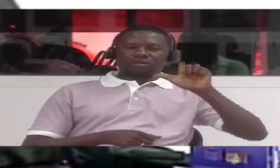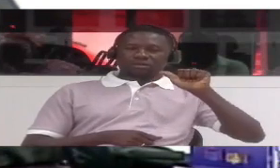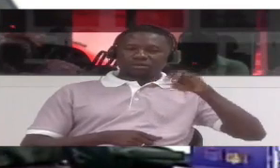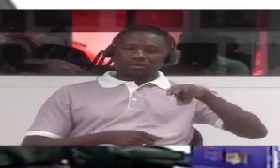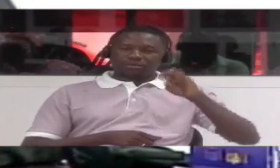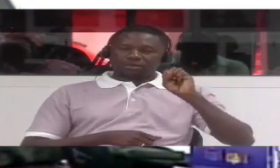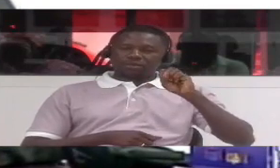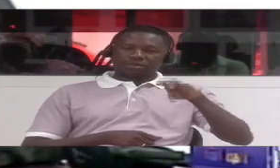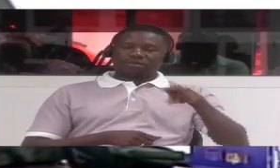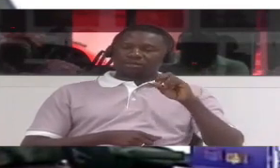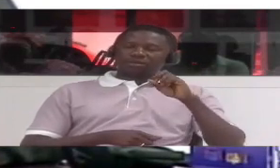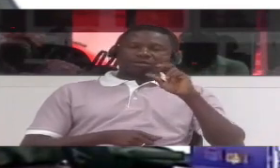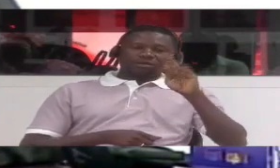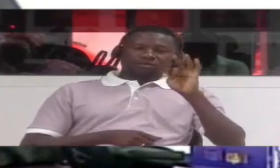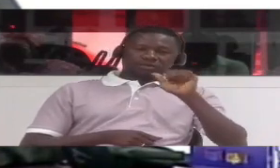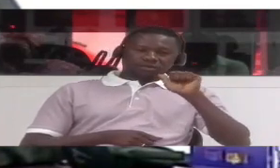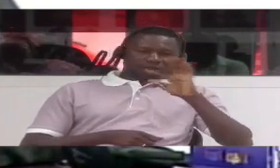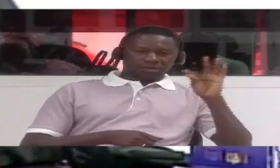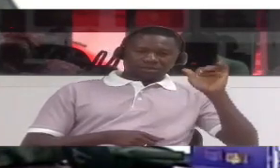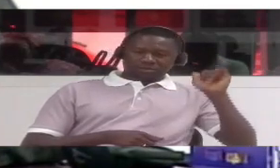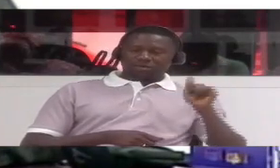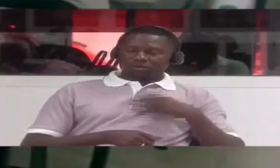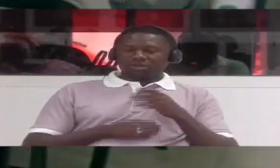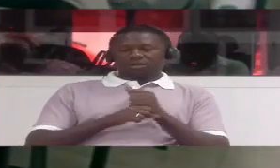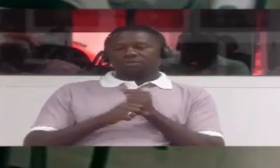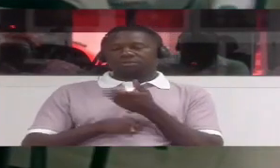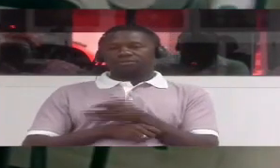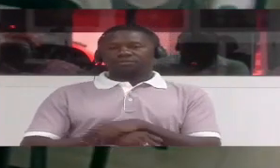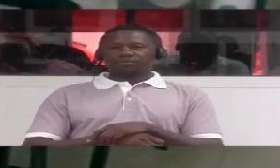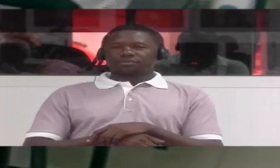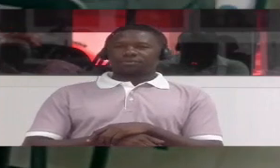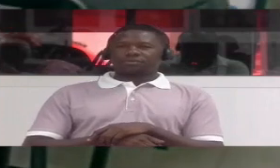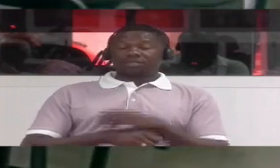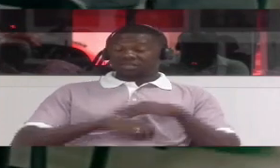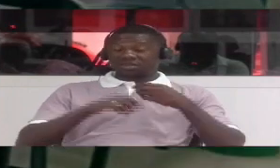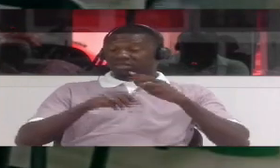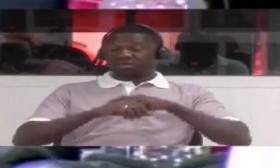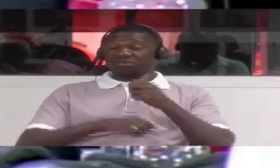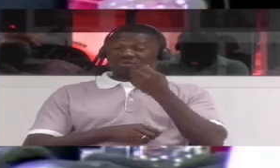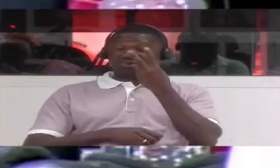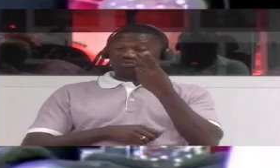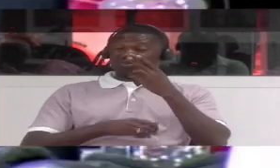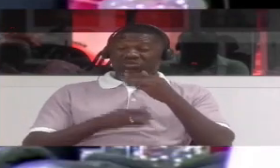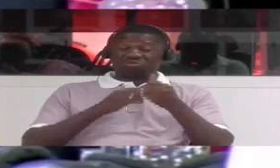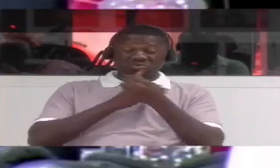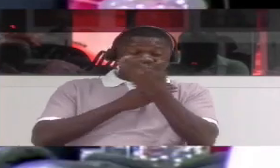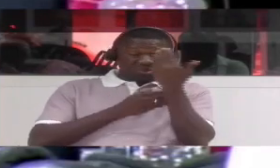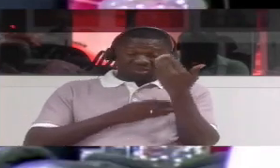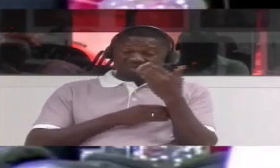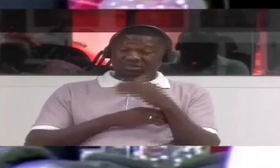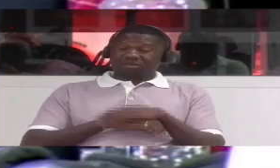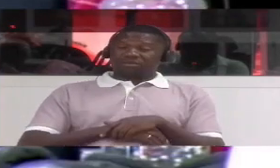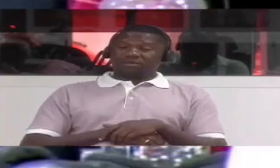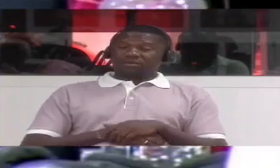was 2 a.m. or something like that. So I want to focus on the individuals who were in the room. Yeah. We've mentioned the 4 individuals